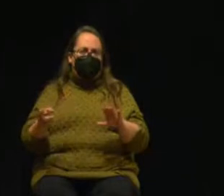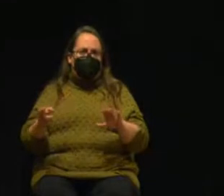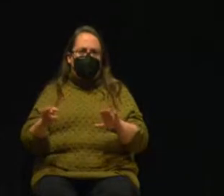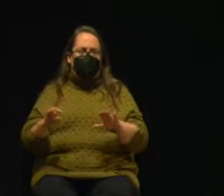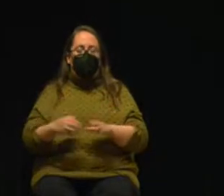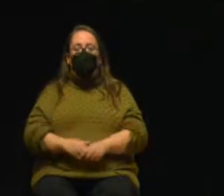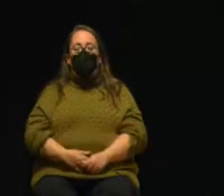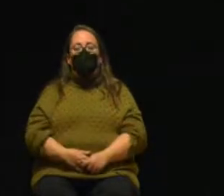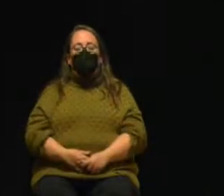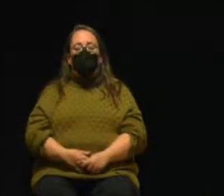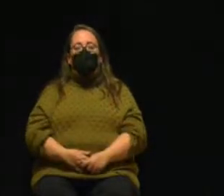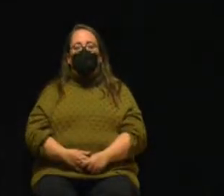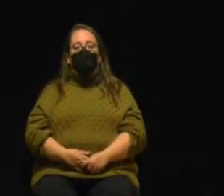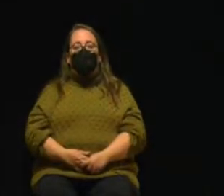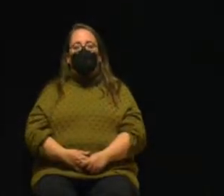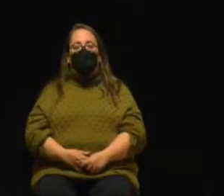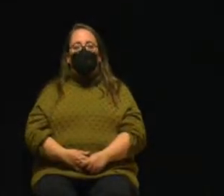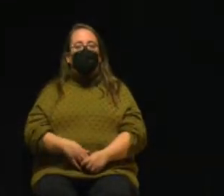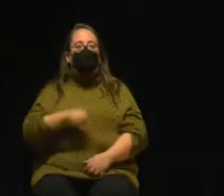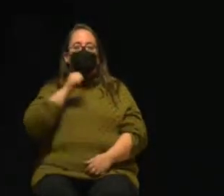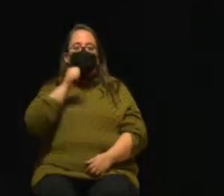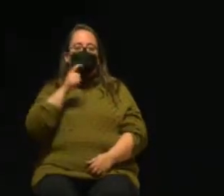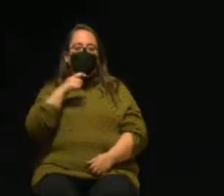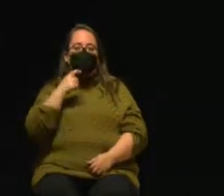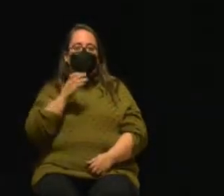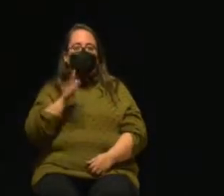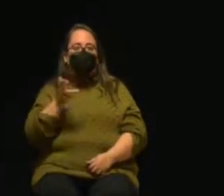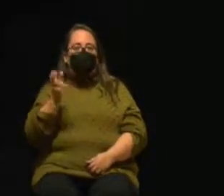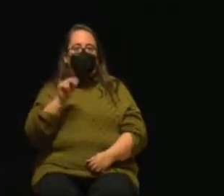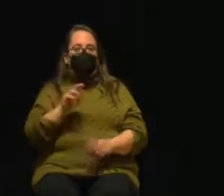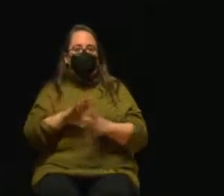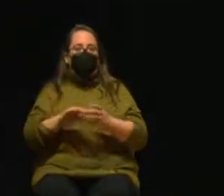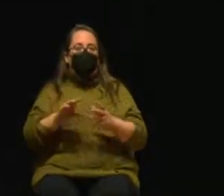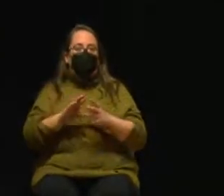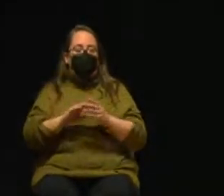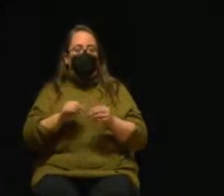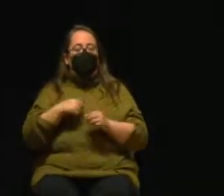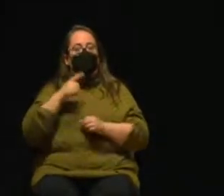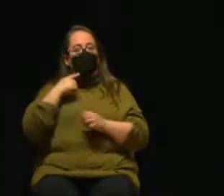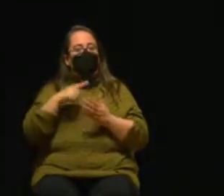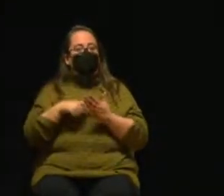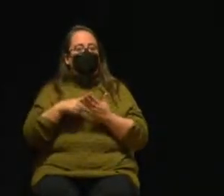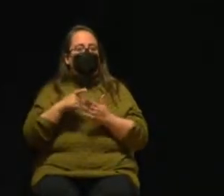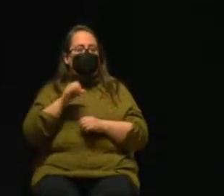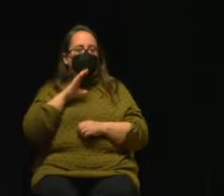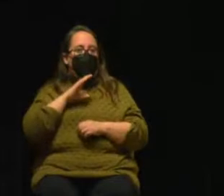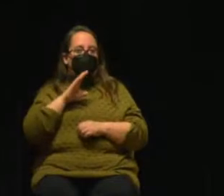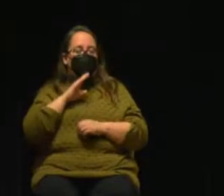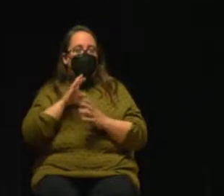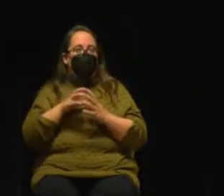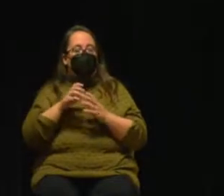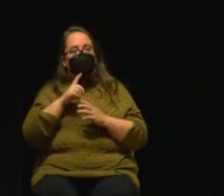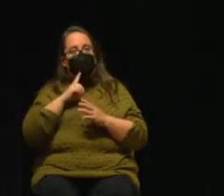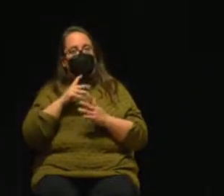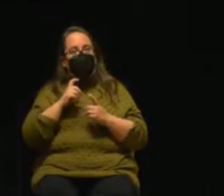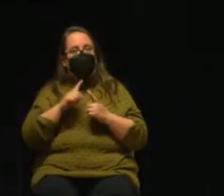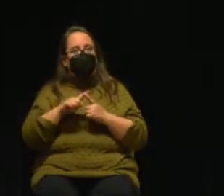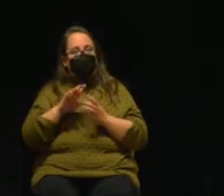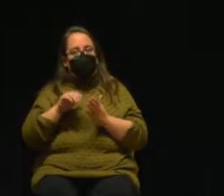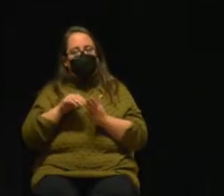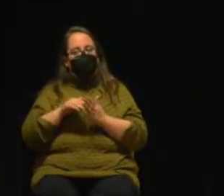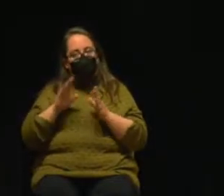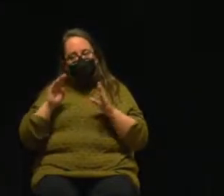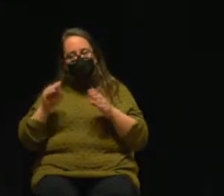doesn't always put himself front and center. So I think, you know, I think sometimes that's frustrating how much he really wants to center the story